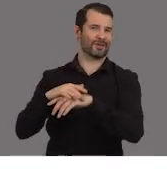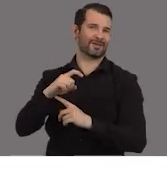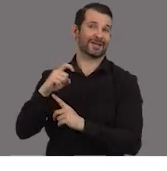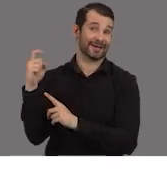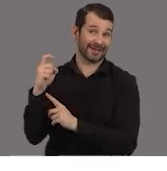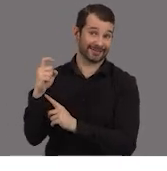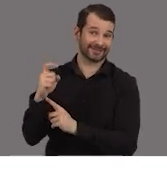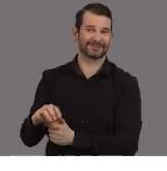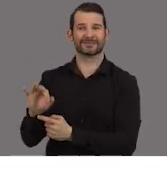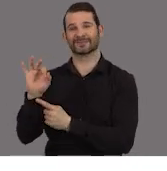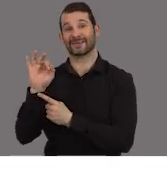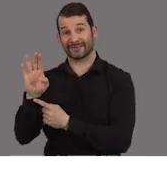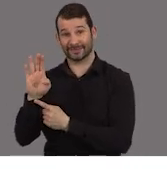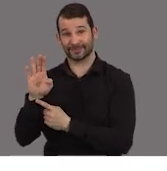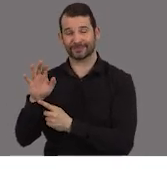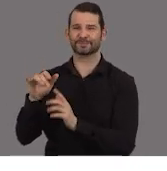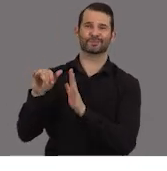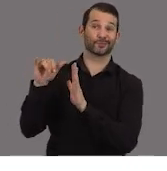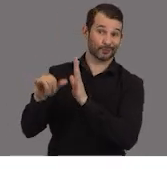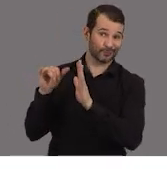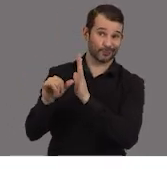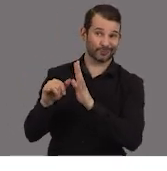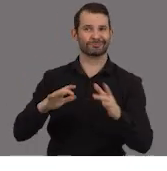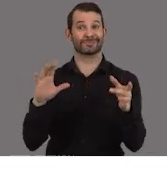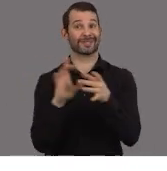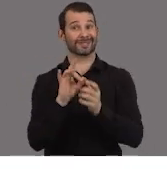X, Facebook, YouTube,